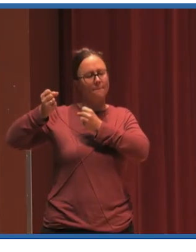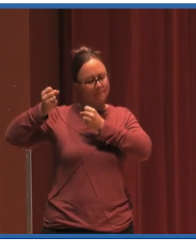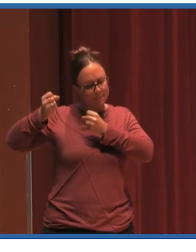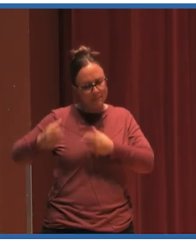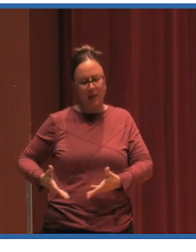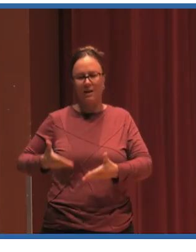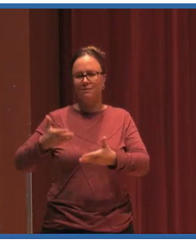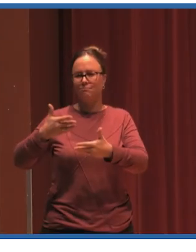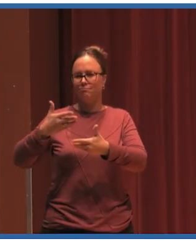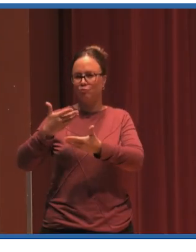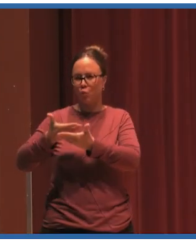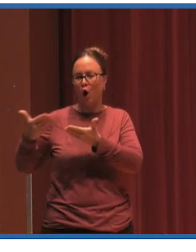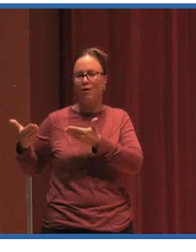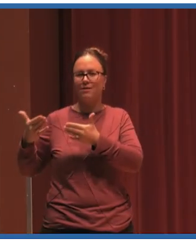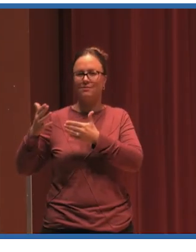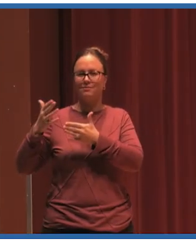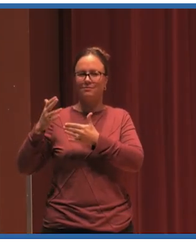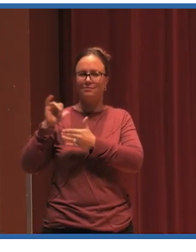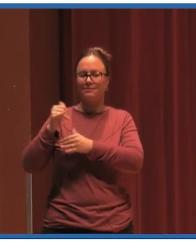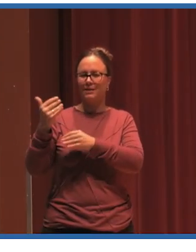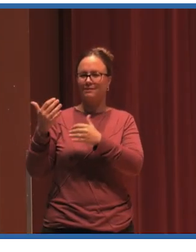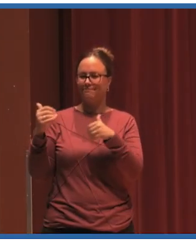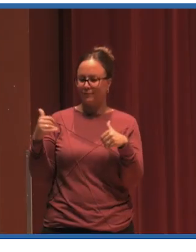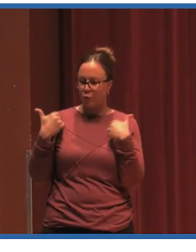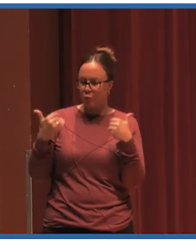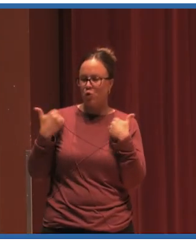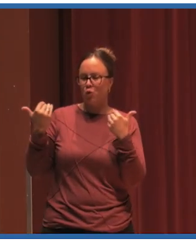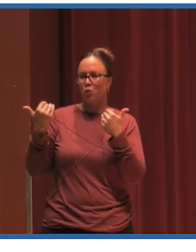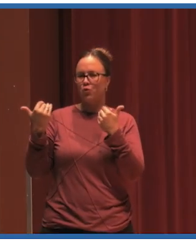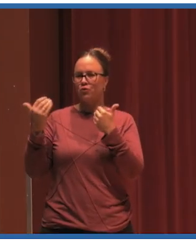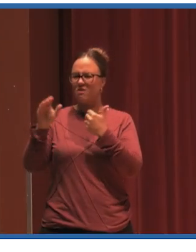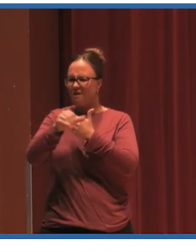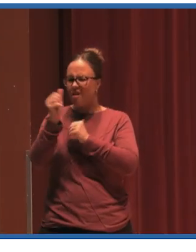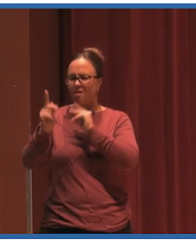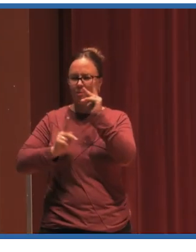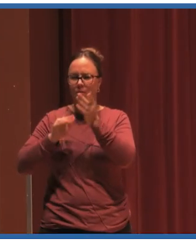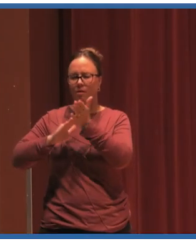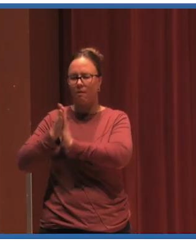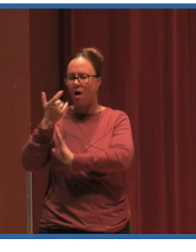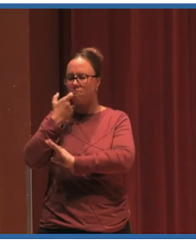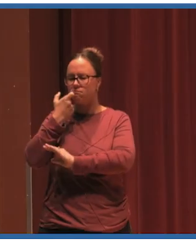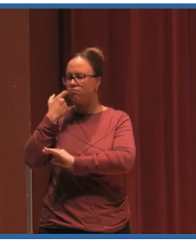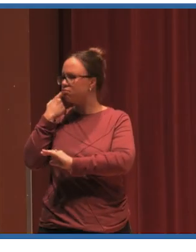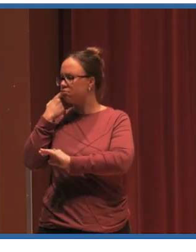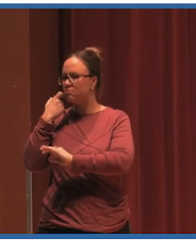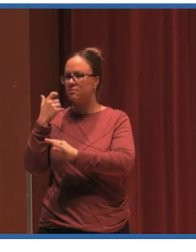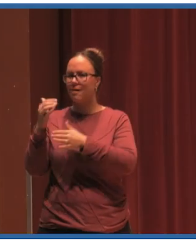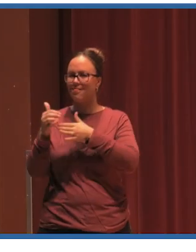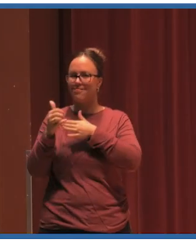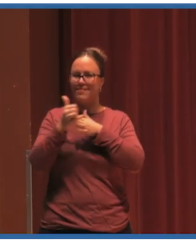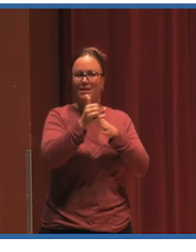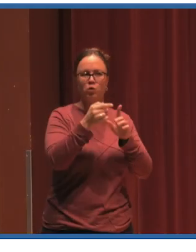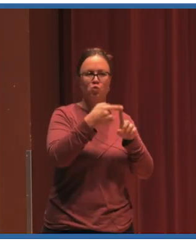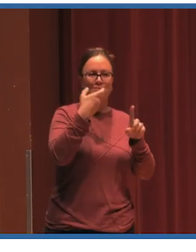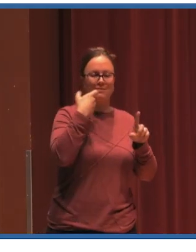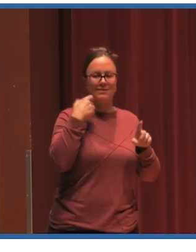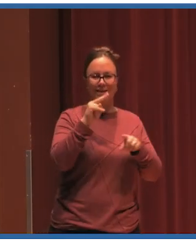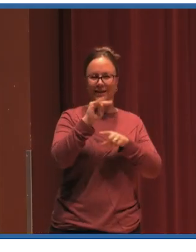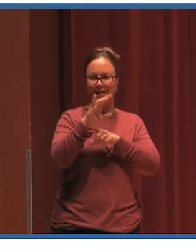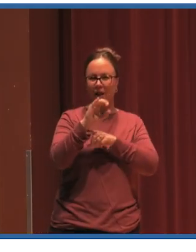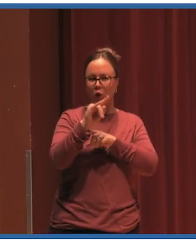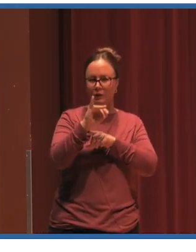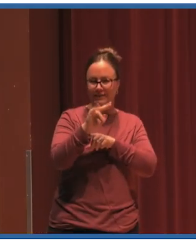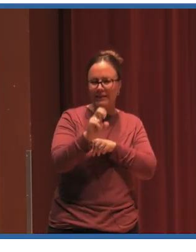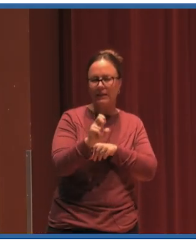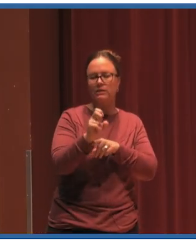can get our youth and others addicted to nicotine. So it's something very important. We hope